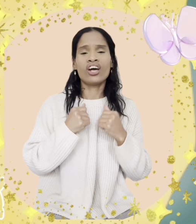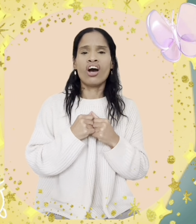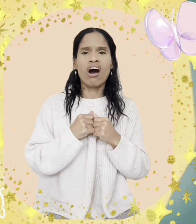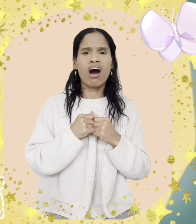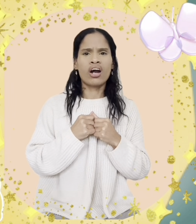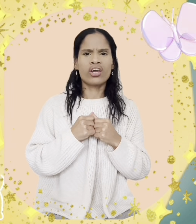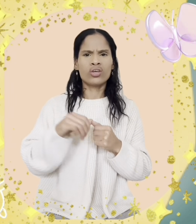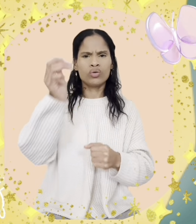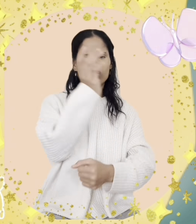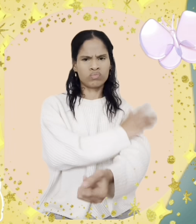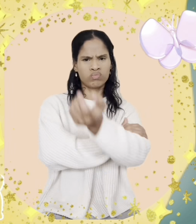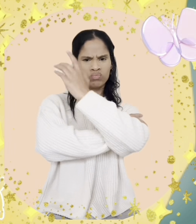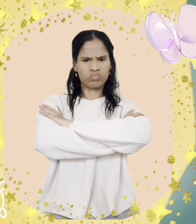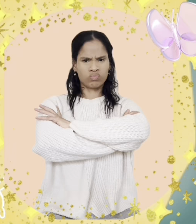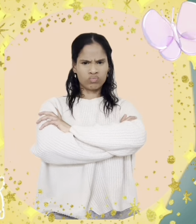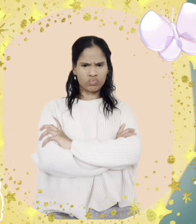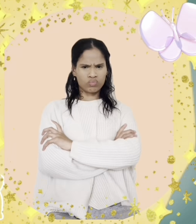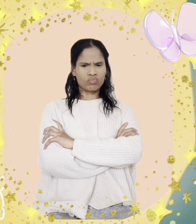sad? Are you